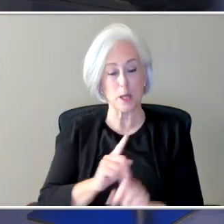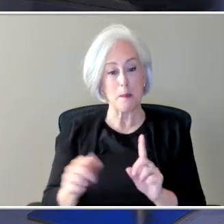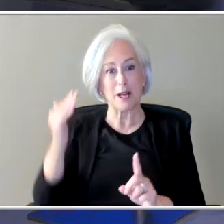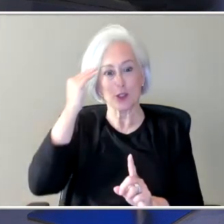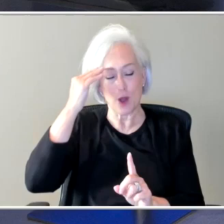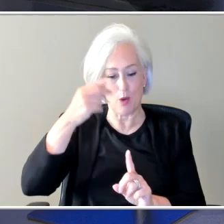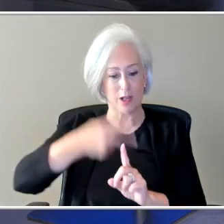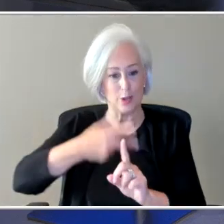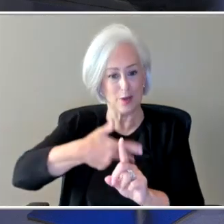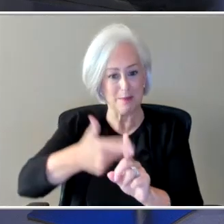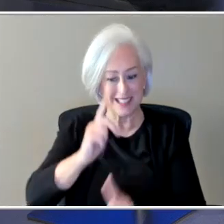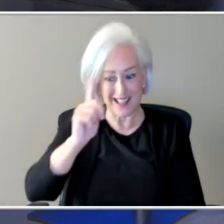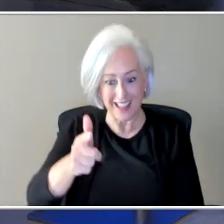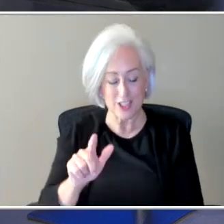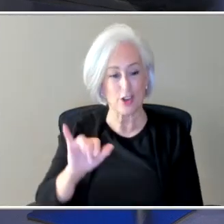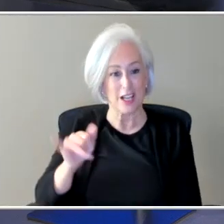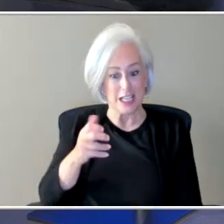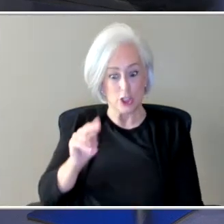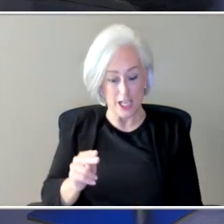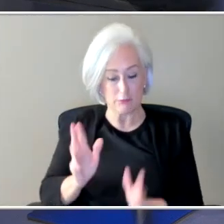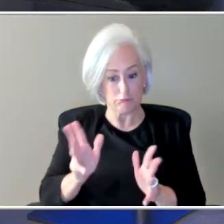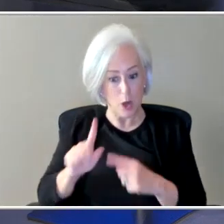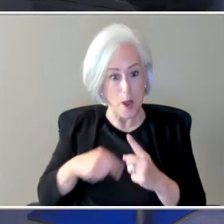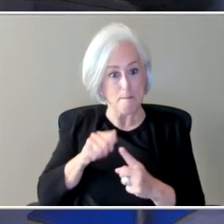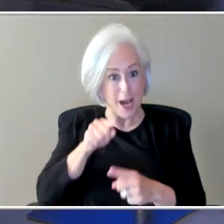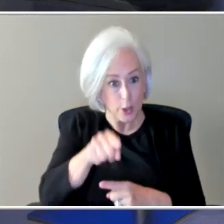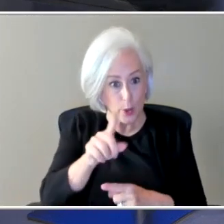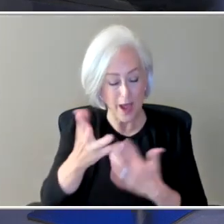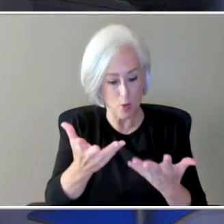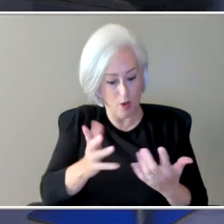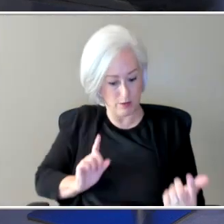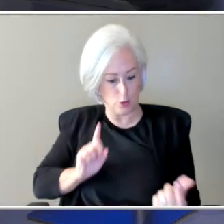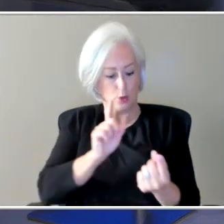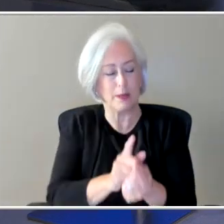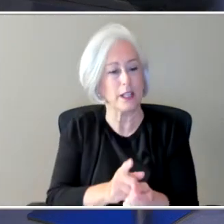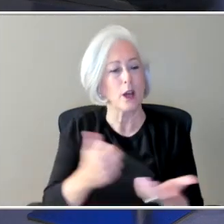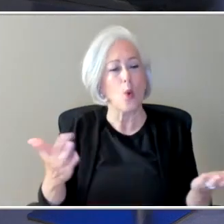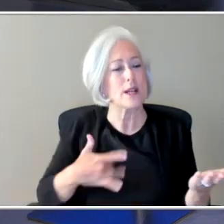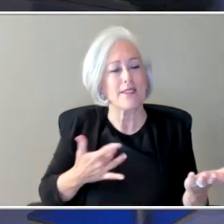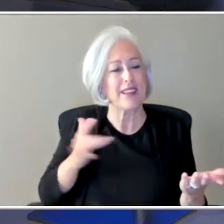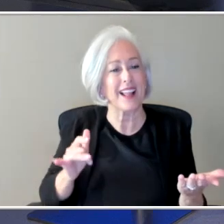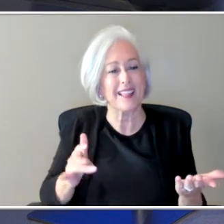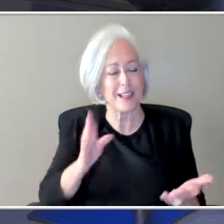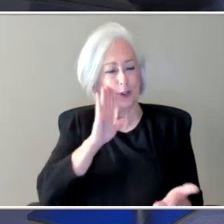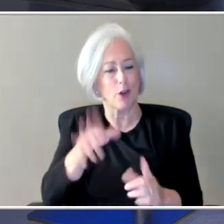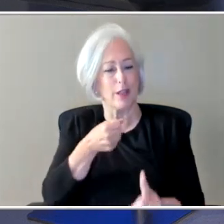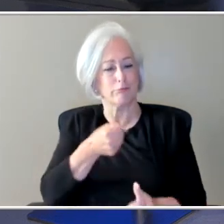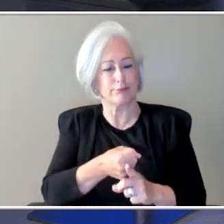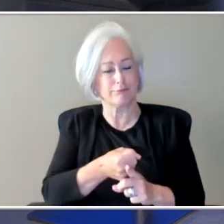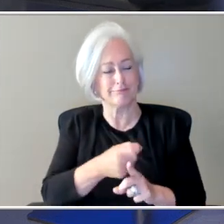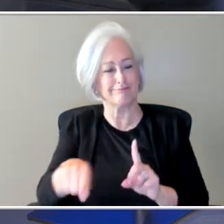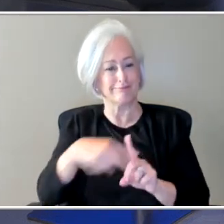about you and wanting to meet you. What was it like? What's it like to know that you impact people the way you do? Oh, it was just such an honor. It was such an